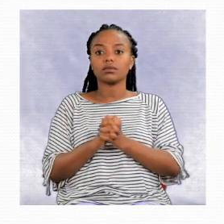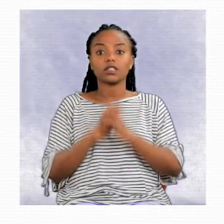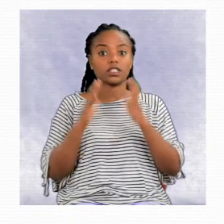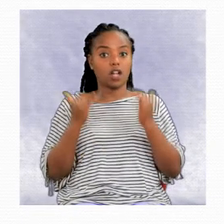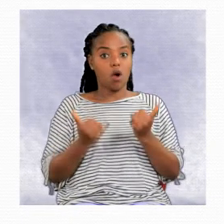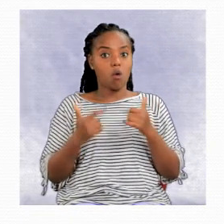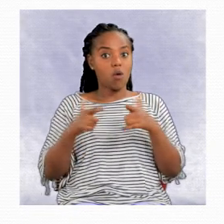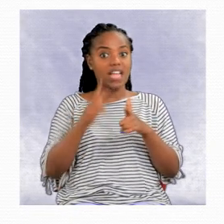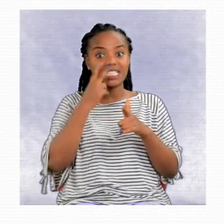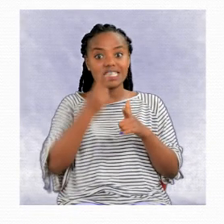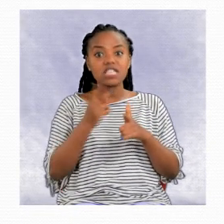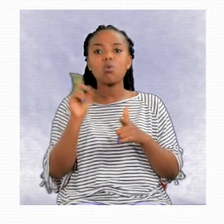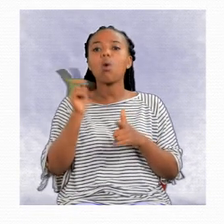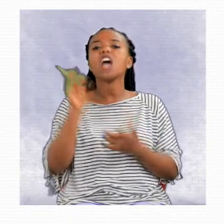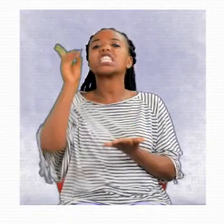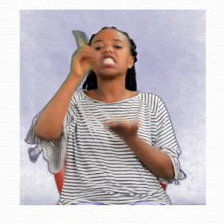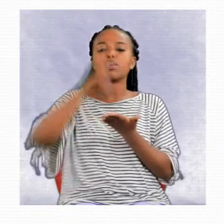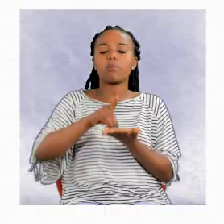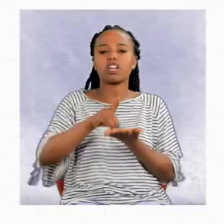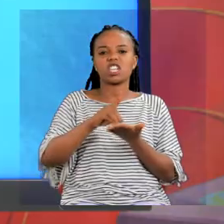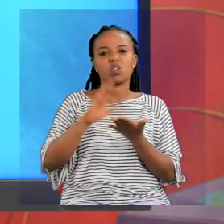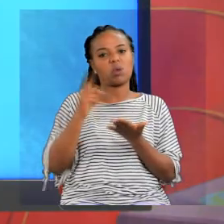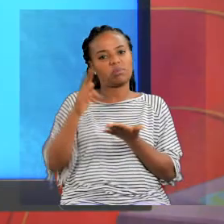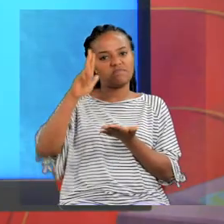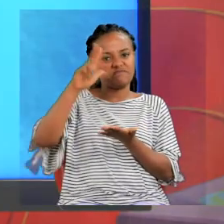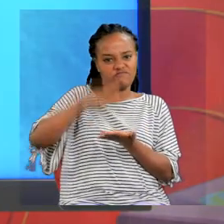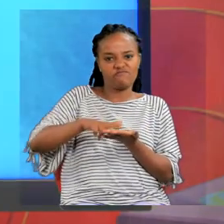Now let's see what depreciation is.